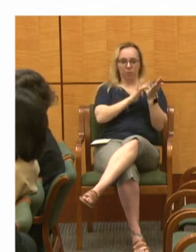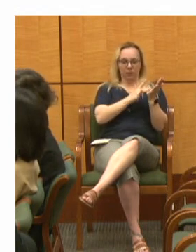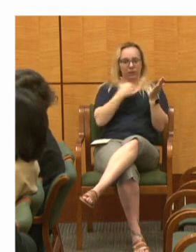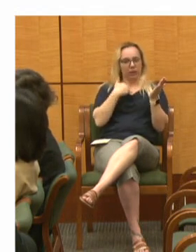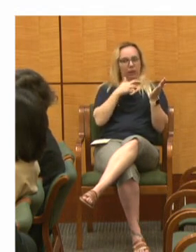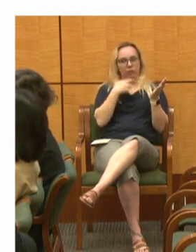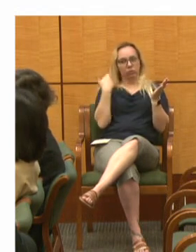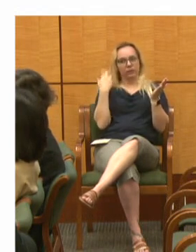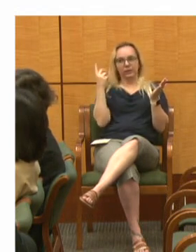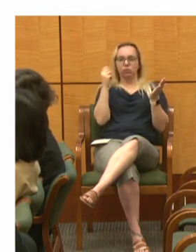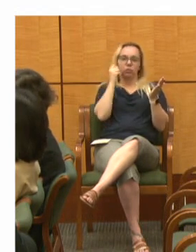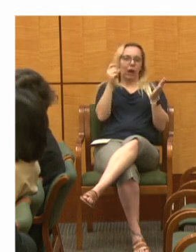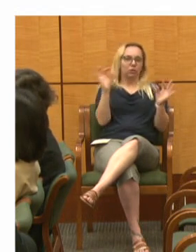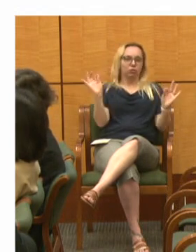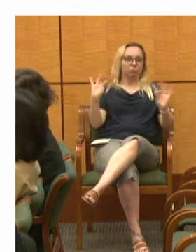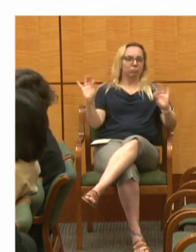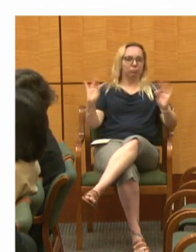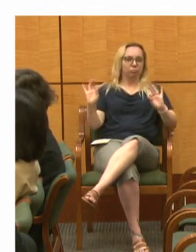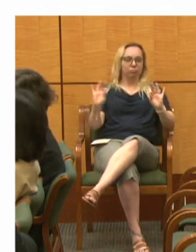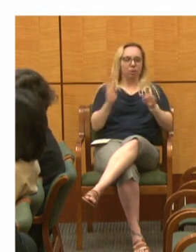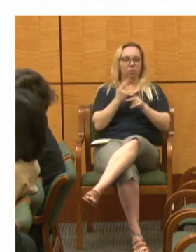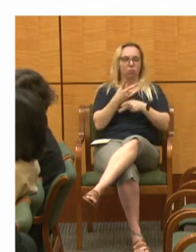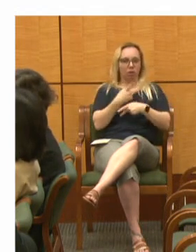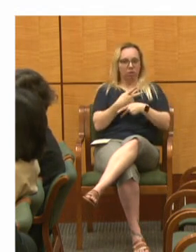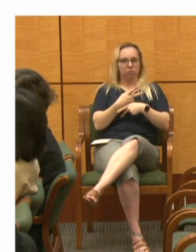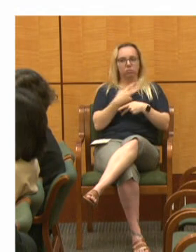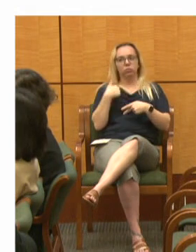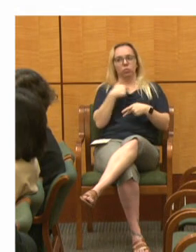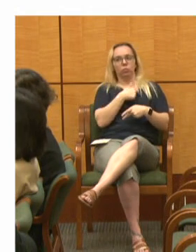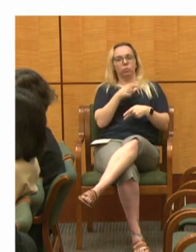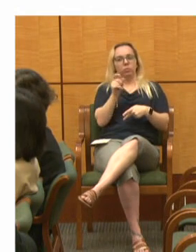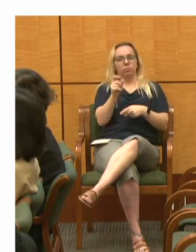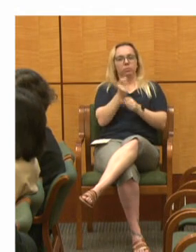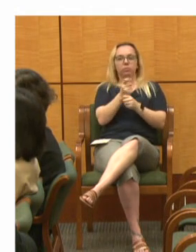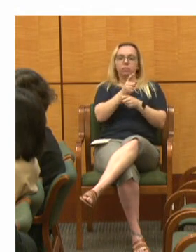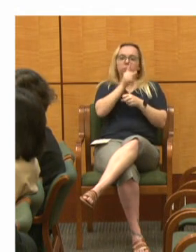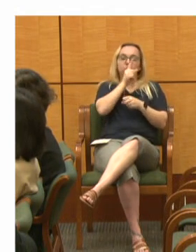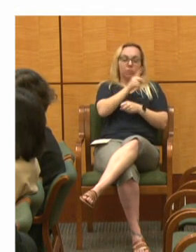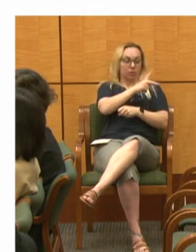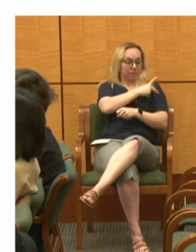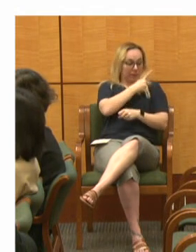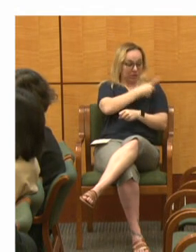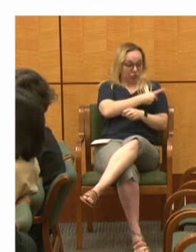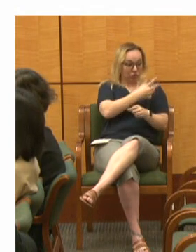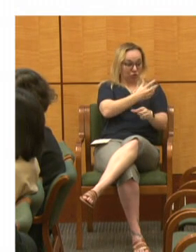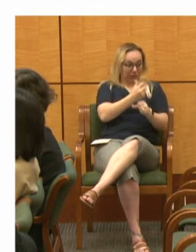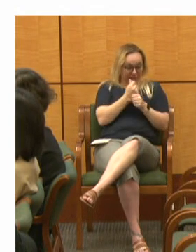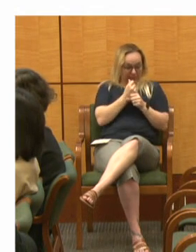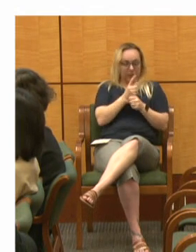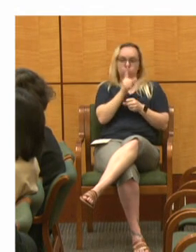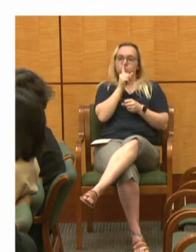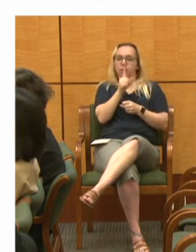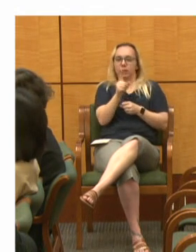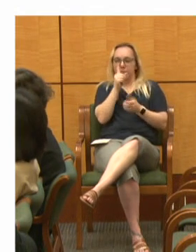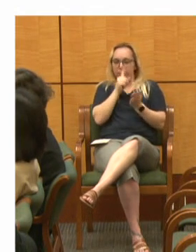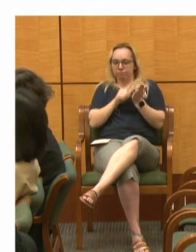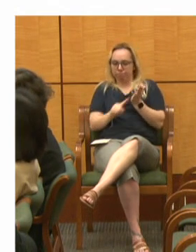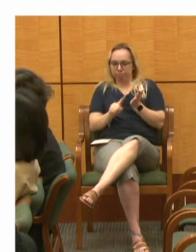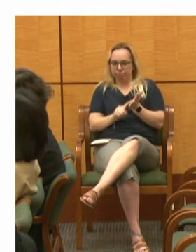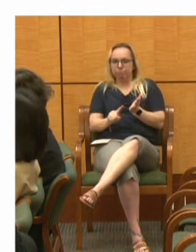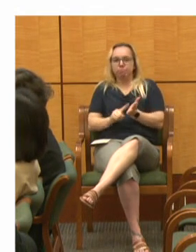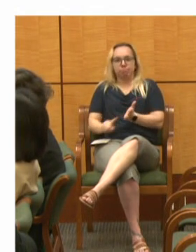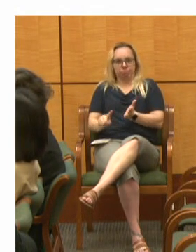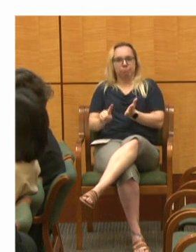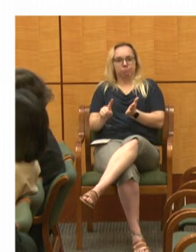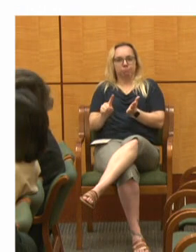not benign products, and we need to make sure that what our patients are getting has been vetted thoroughly by their physician, whether